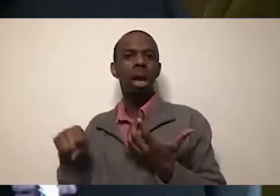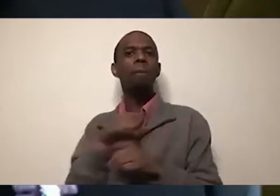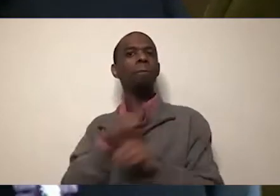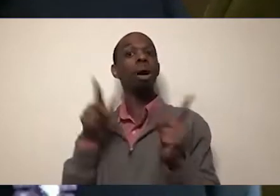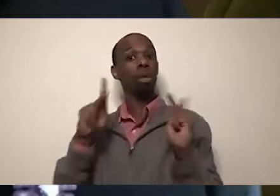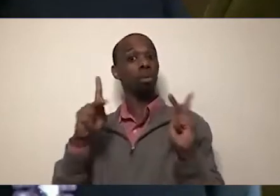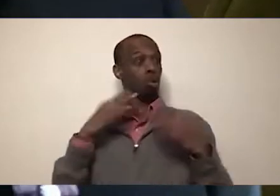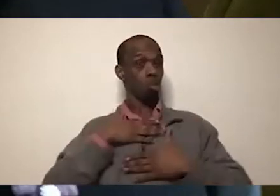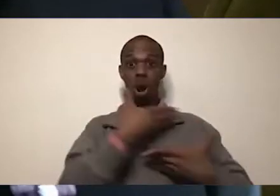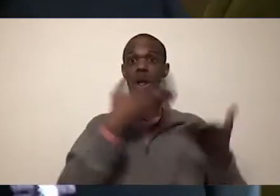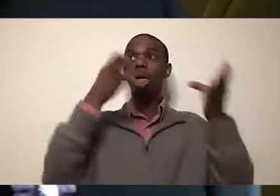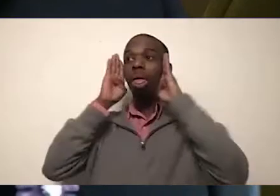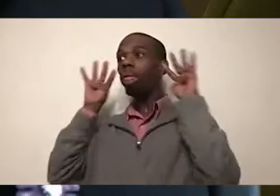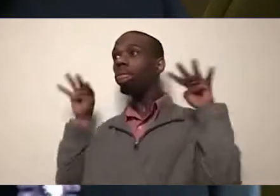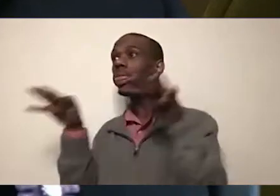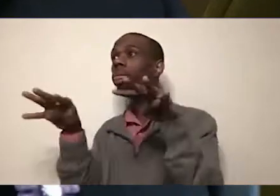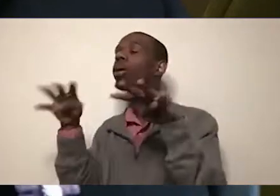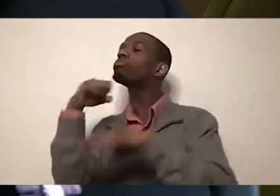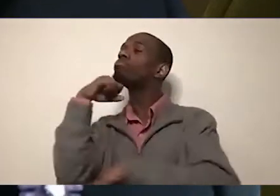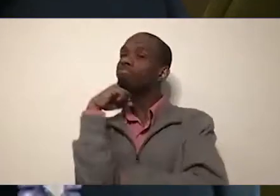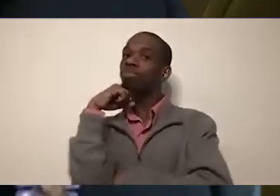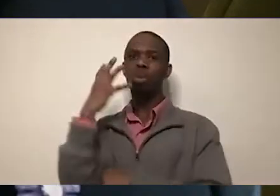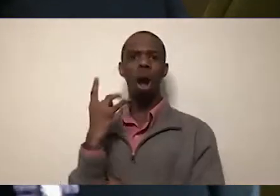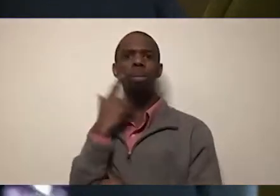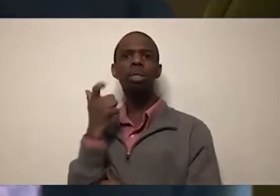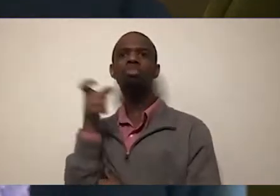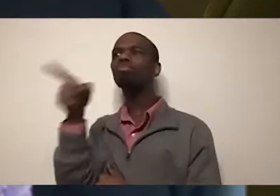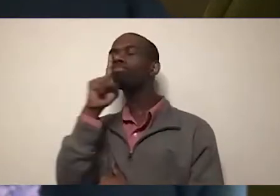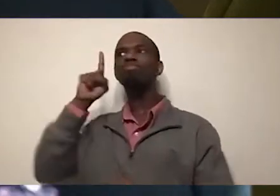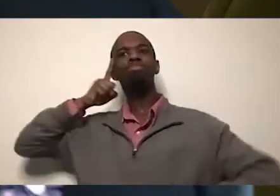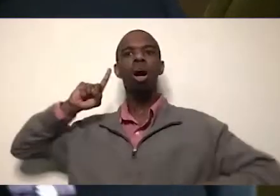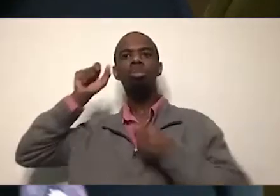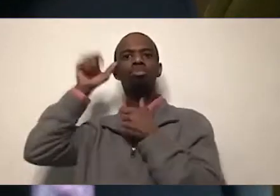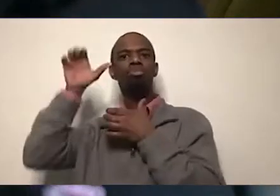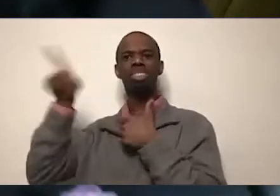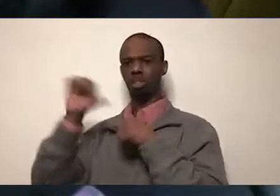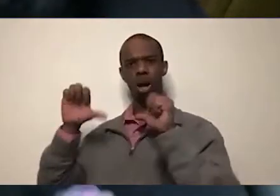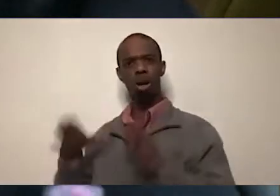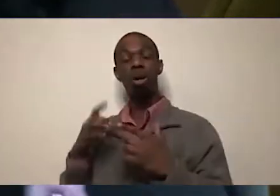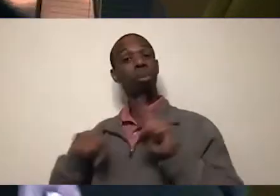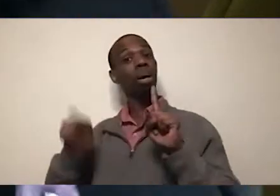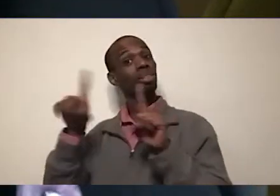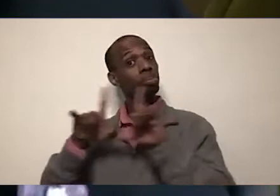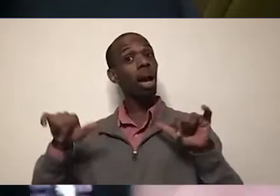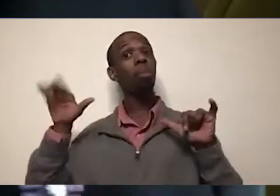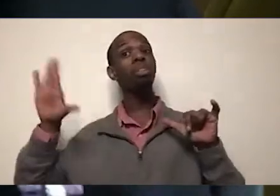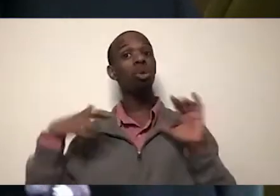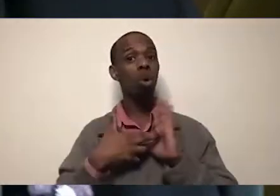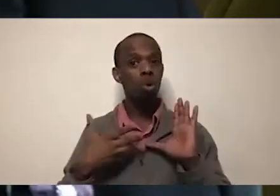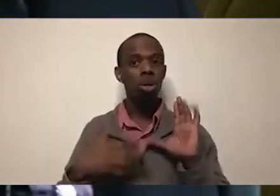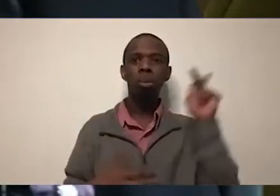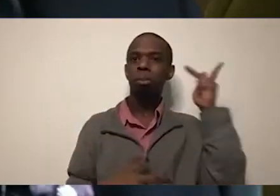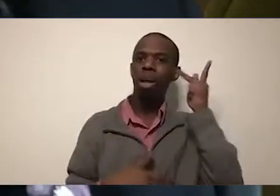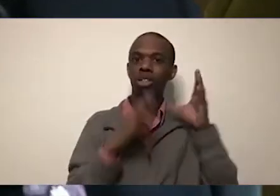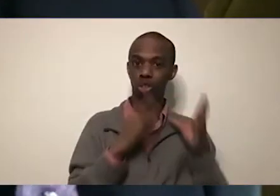funded consistently by the Pioneer Fund, a eugenic group dedicated to the preservation